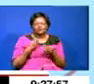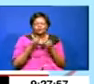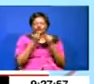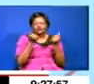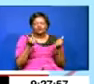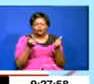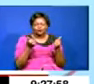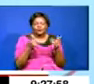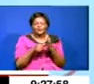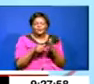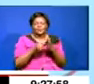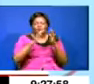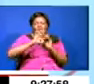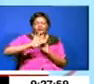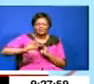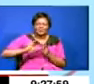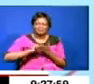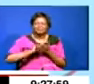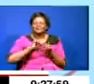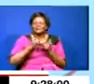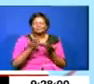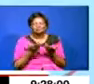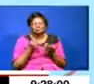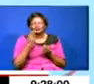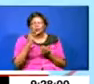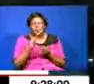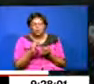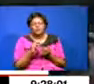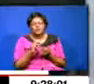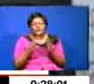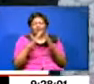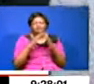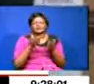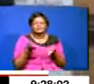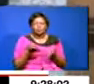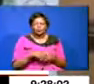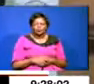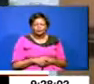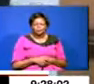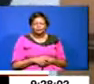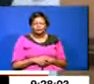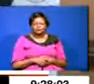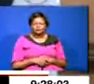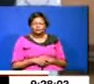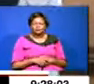deficit that is estimated at 2 million units currently.